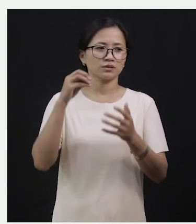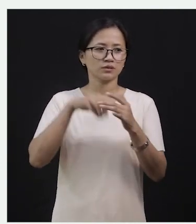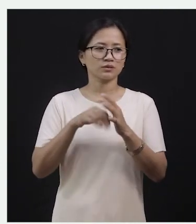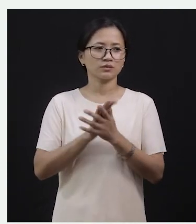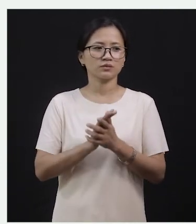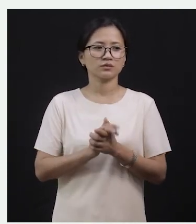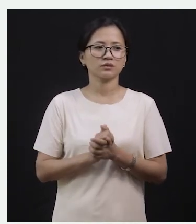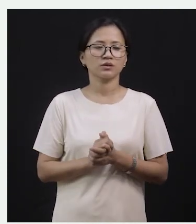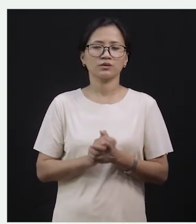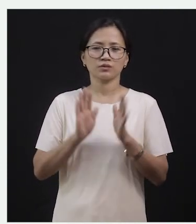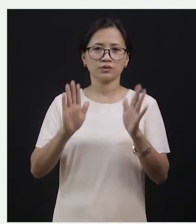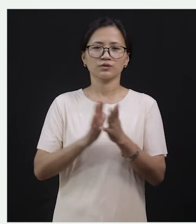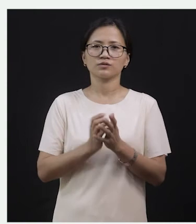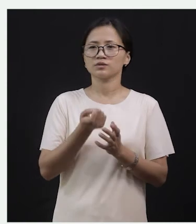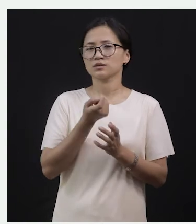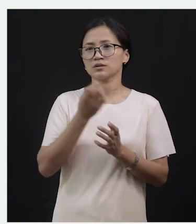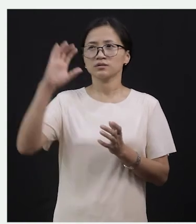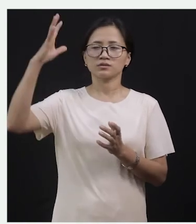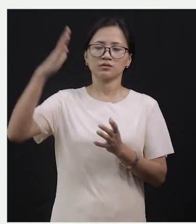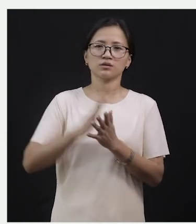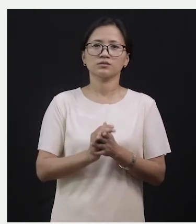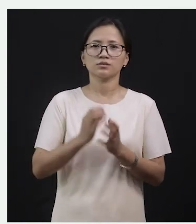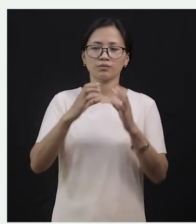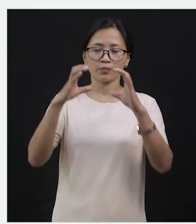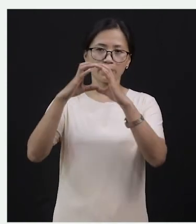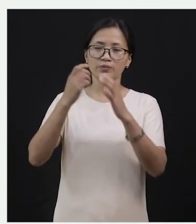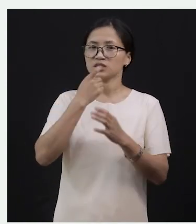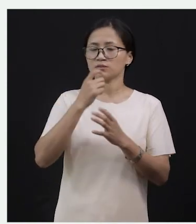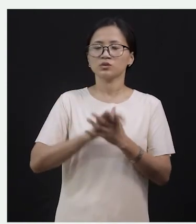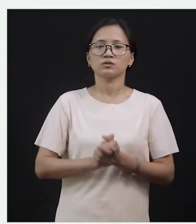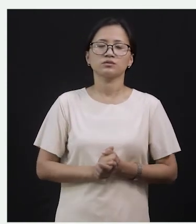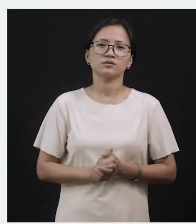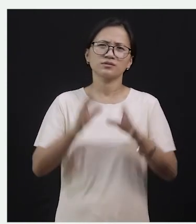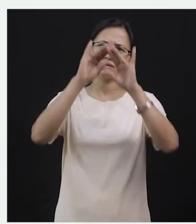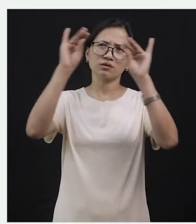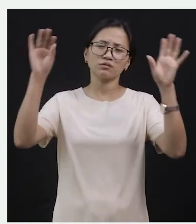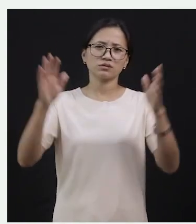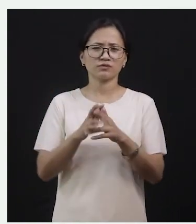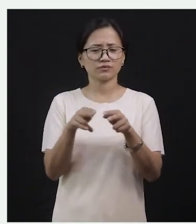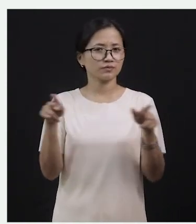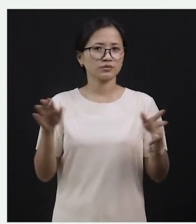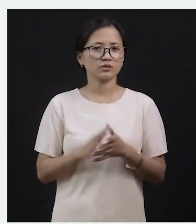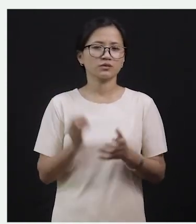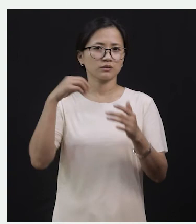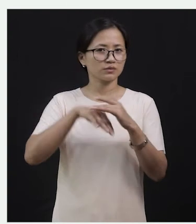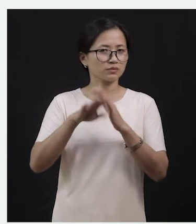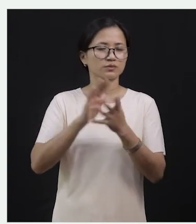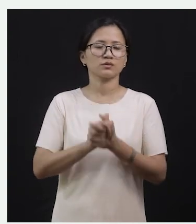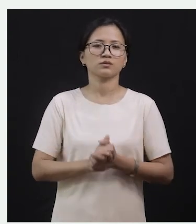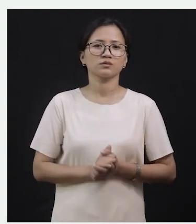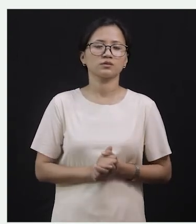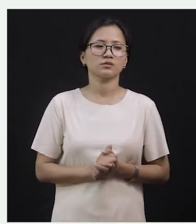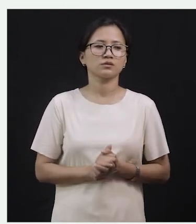sun, moon, stars, the planets, the galaxies. Okay, all this comes under solar